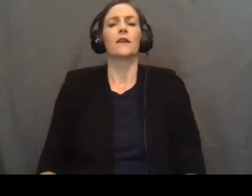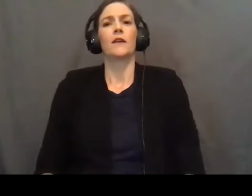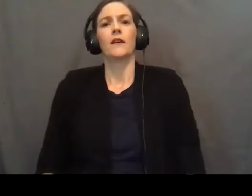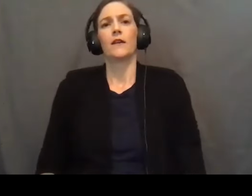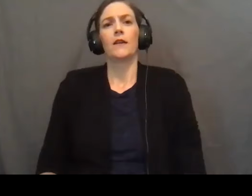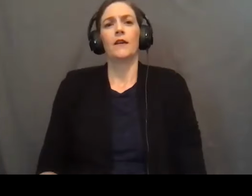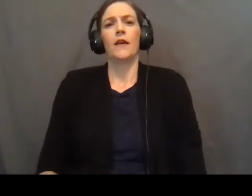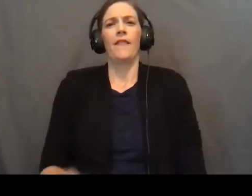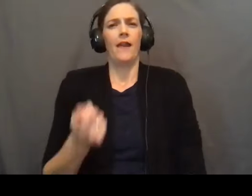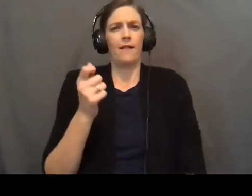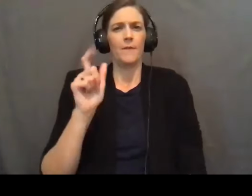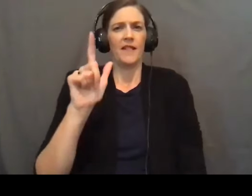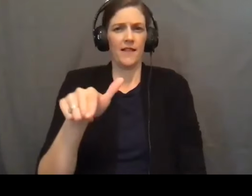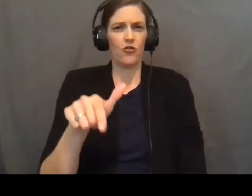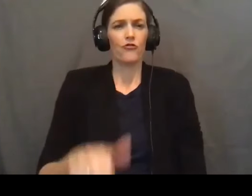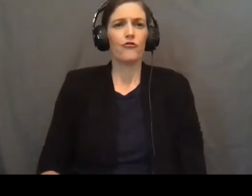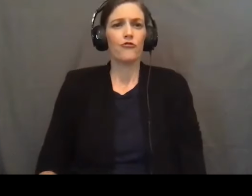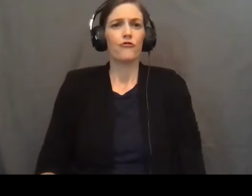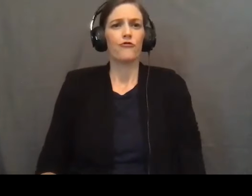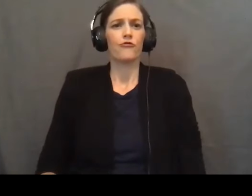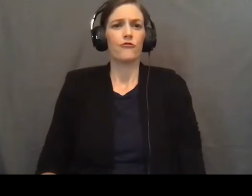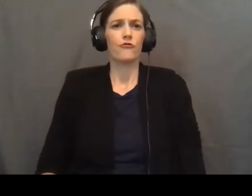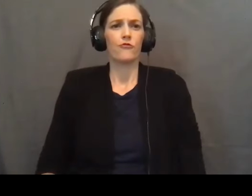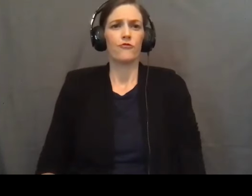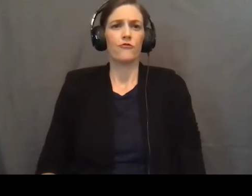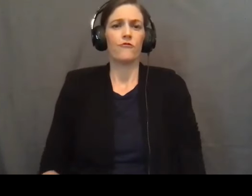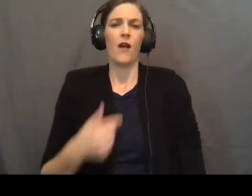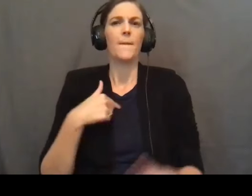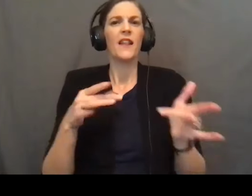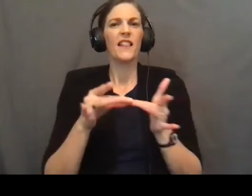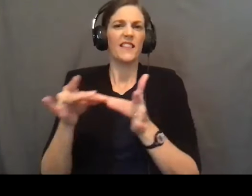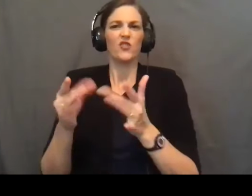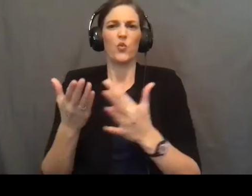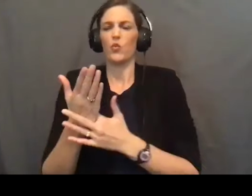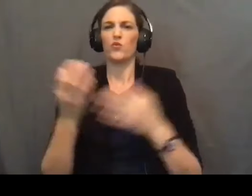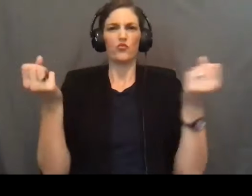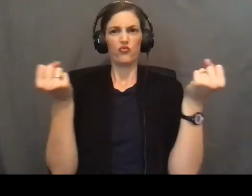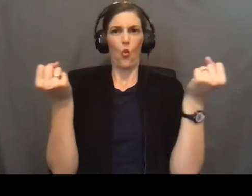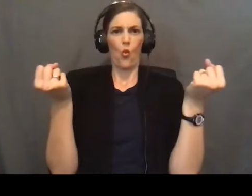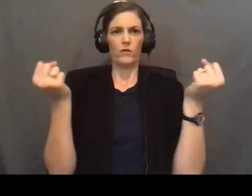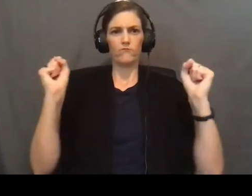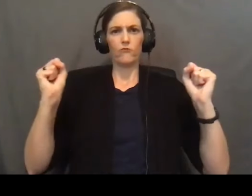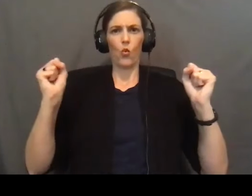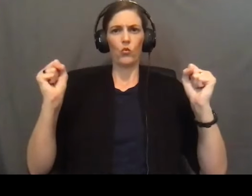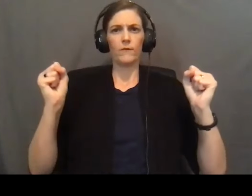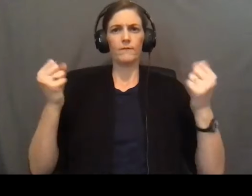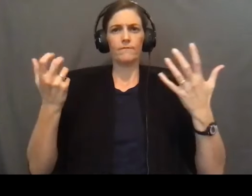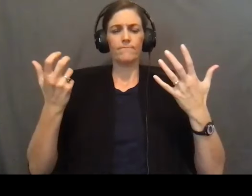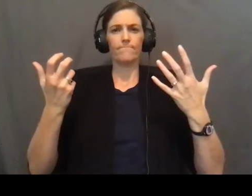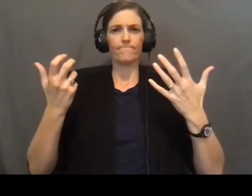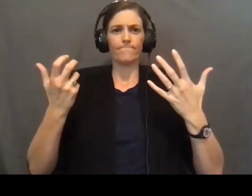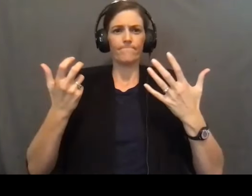and then a little bit later in the service here, I'm going to lead you through this. So just hold on to them, hold them as a tangible